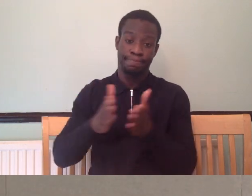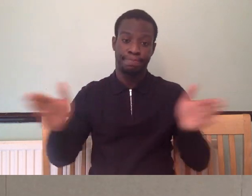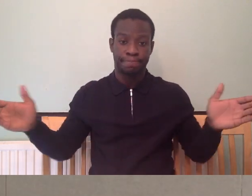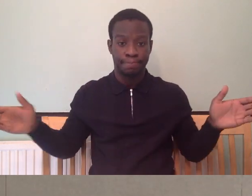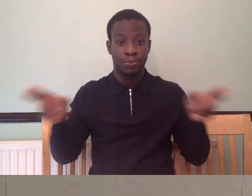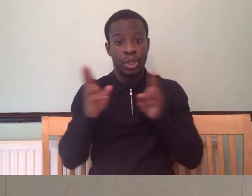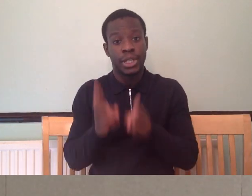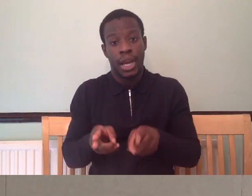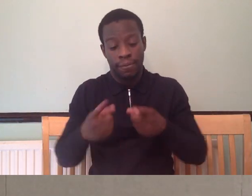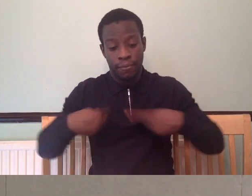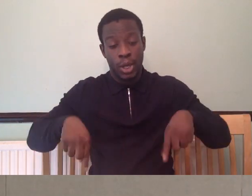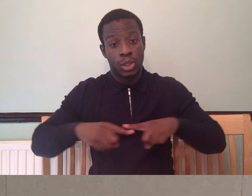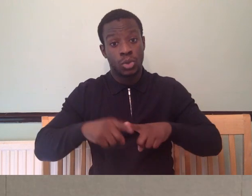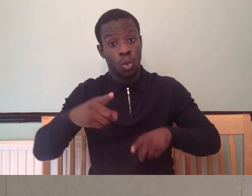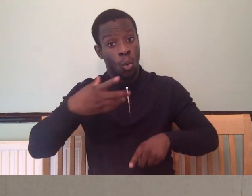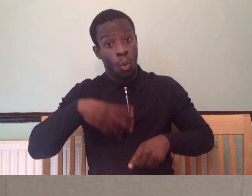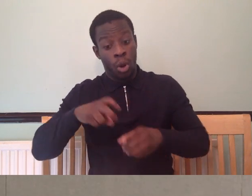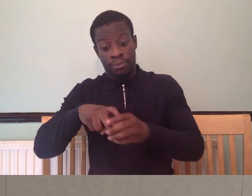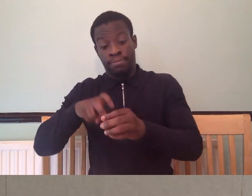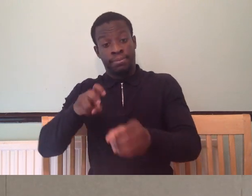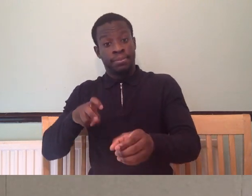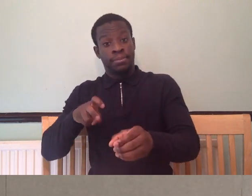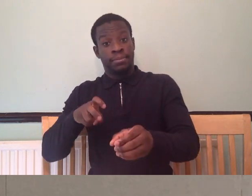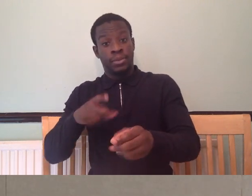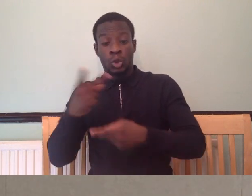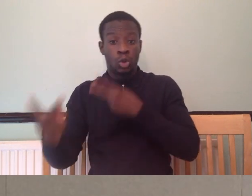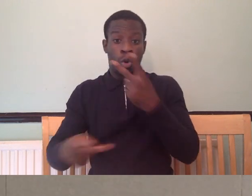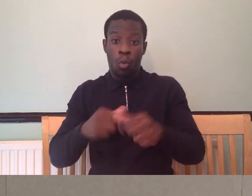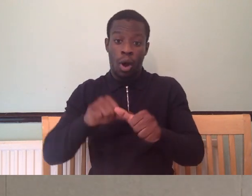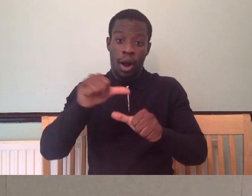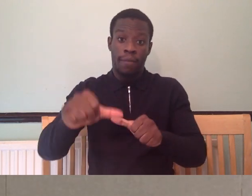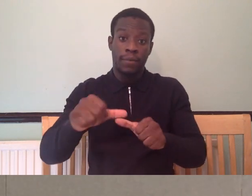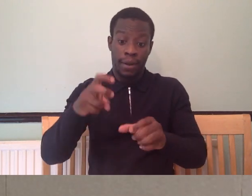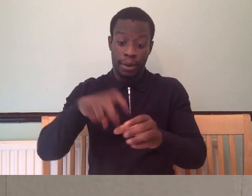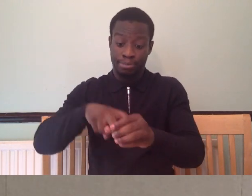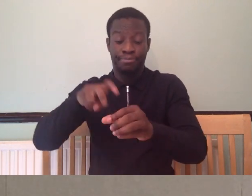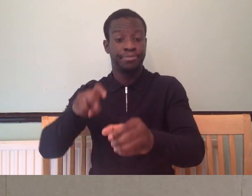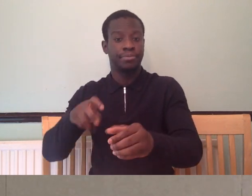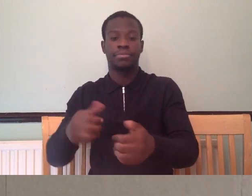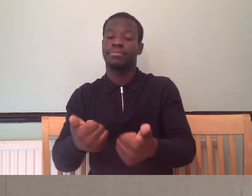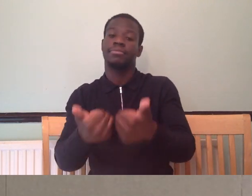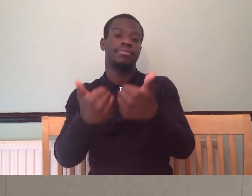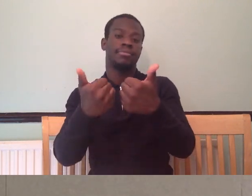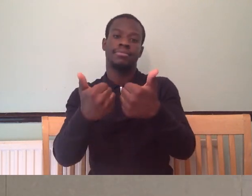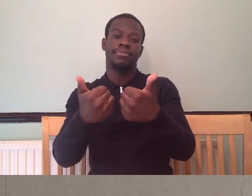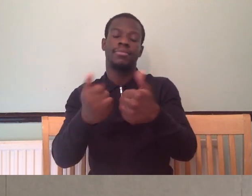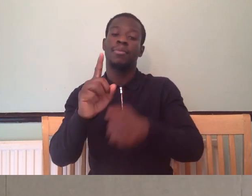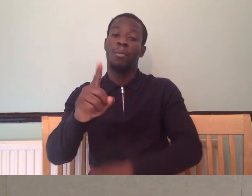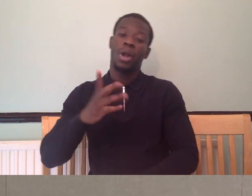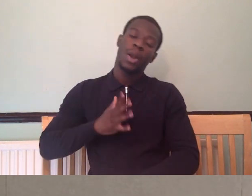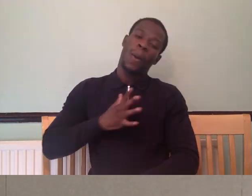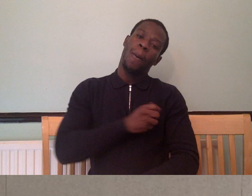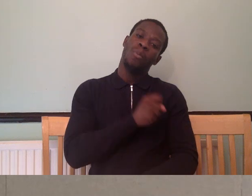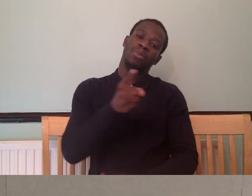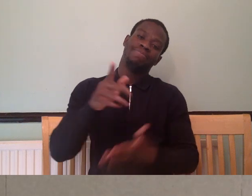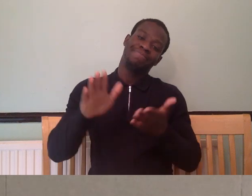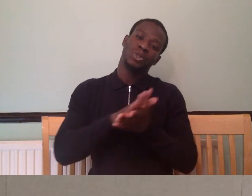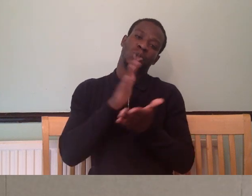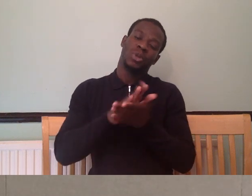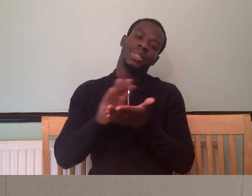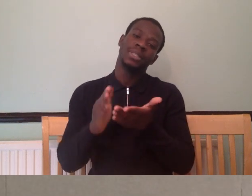us. If you want to leave during the song or after it's finished, then we hope that you've enjoyed this